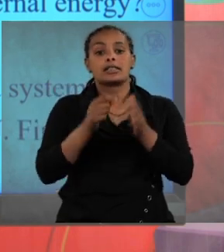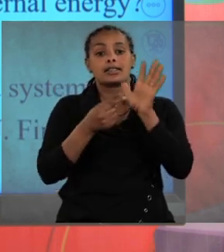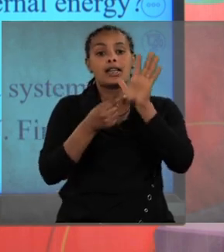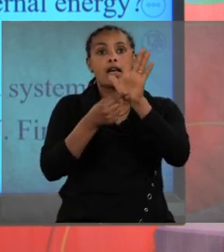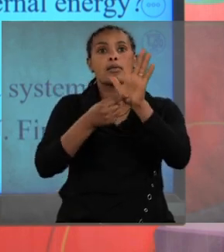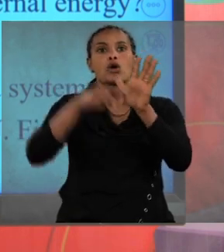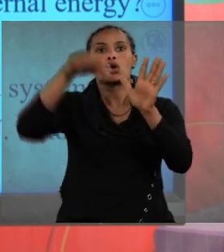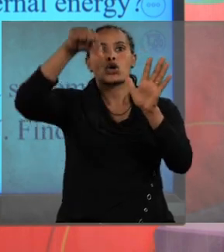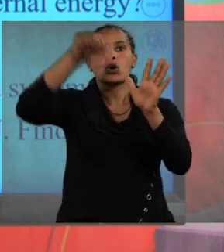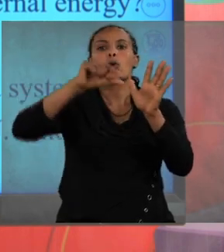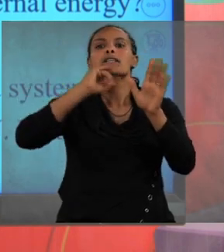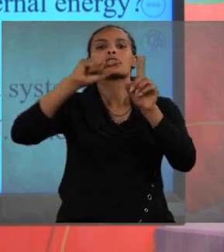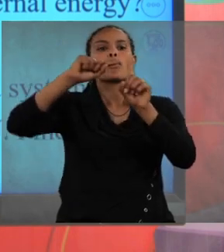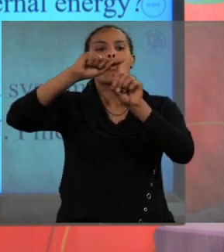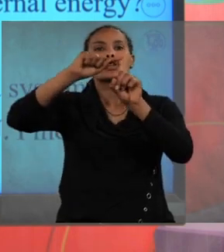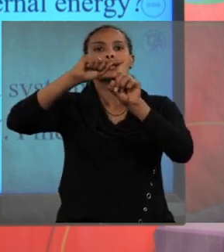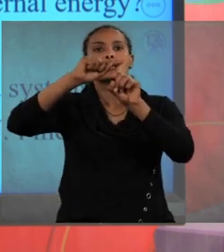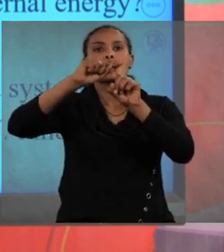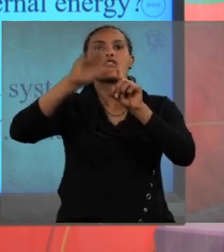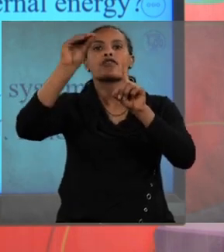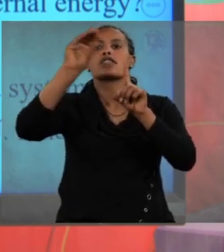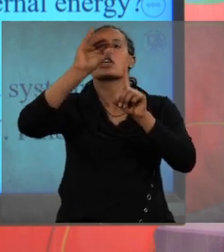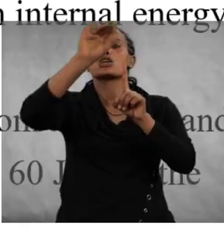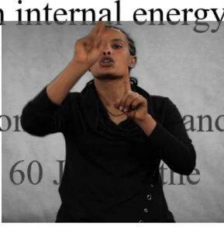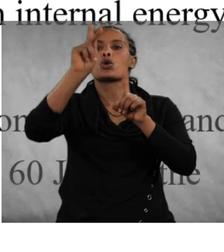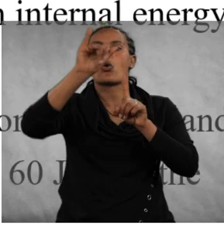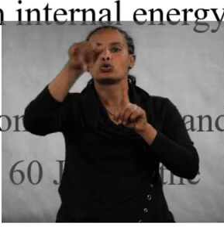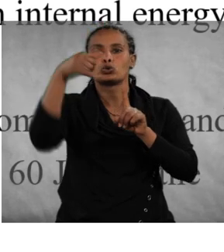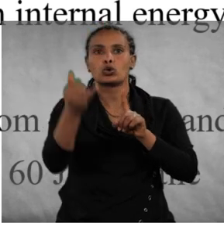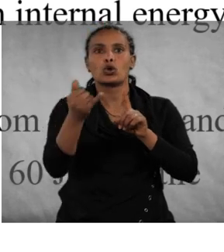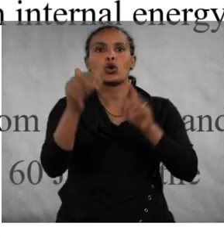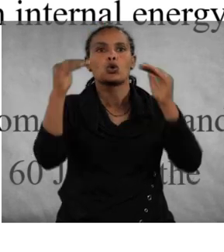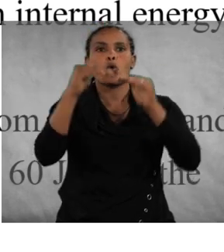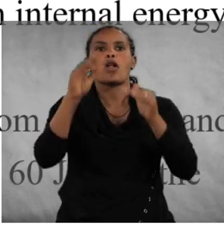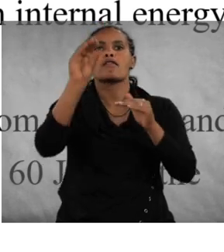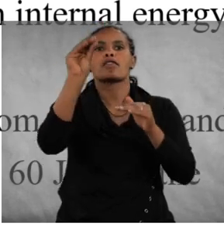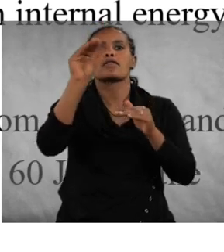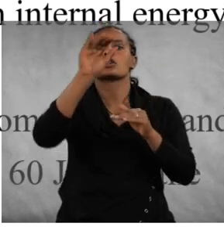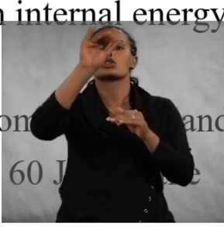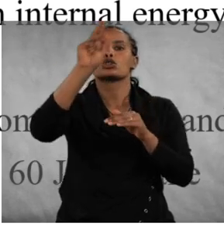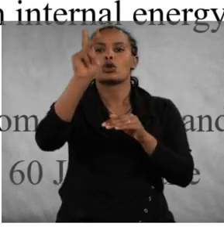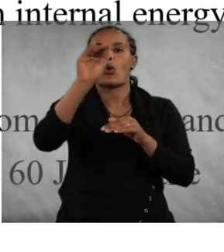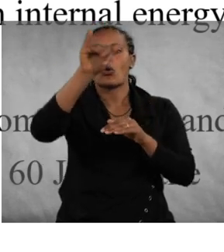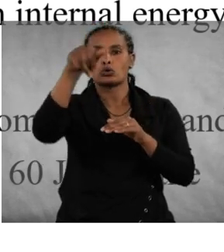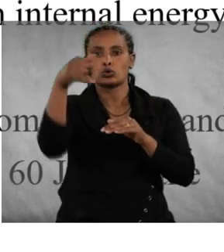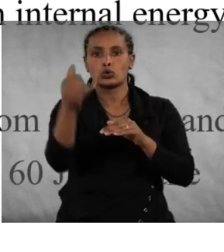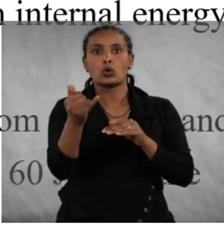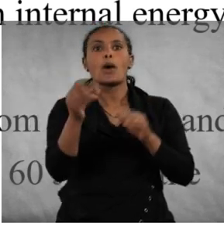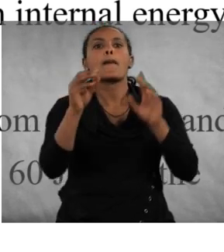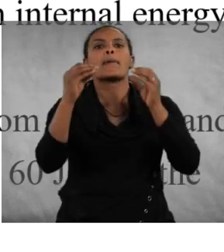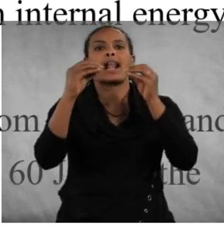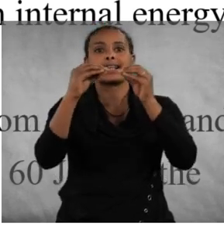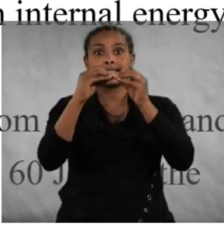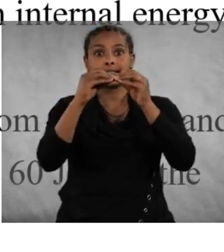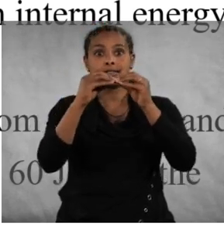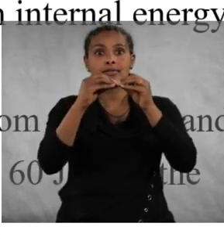of Q is positive plus 50 kilojoule equal 15 kilojoule